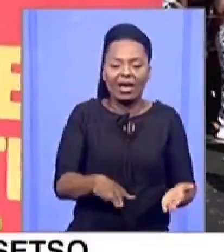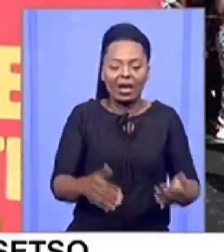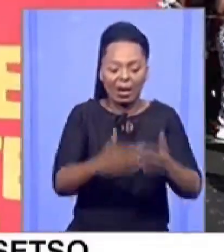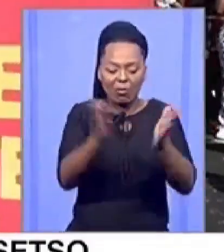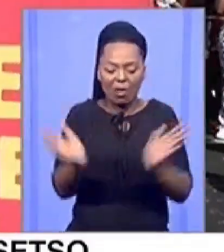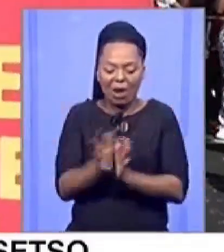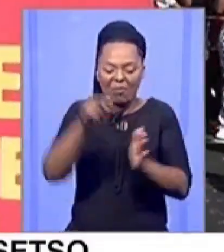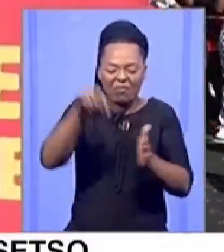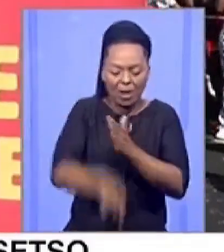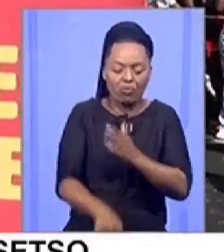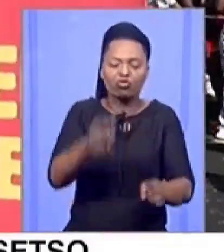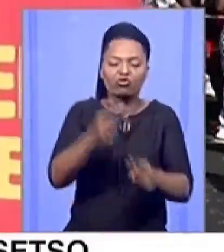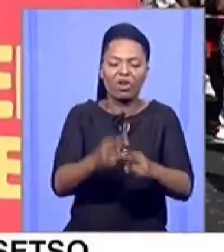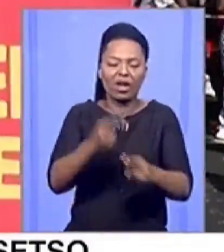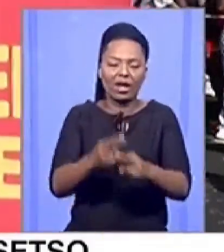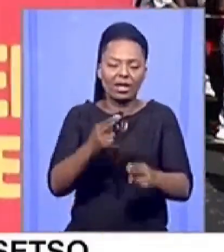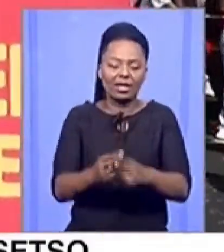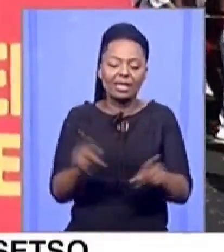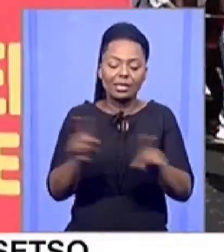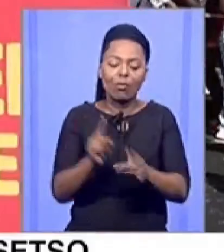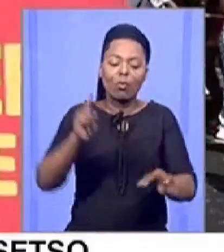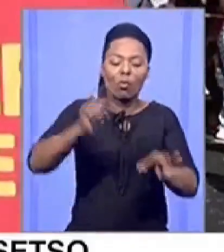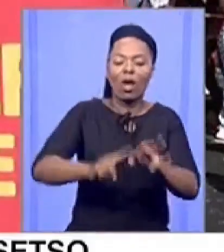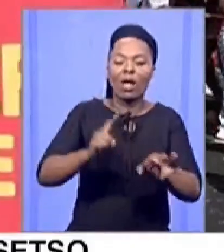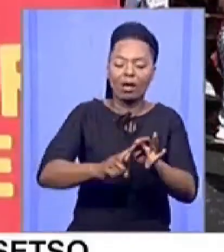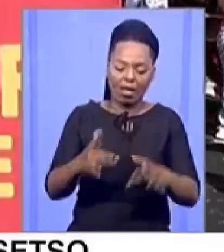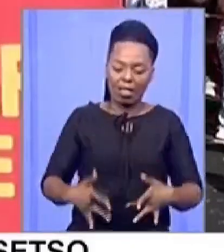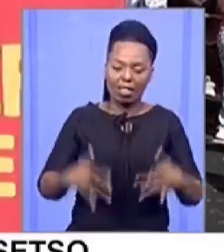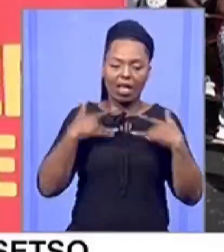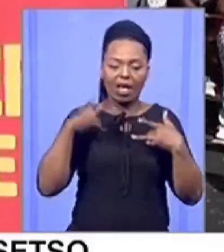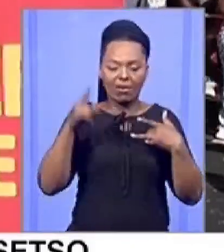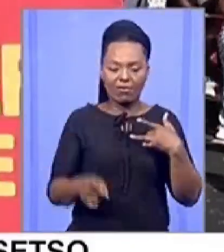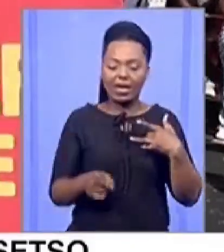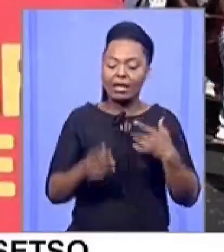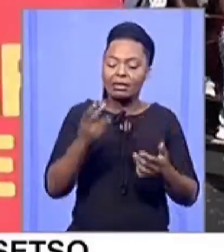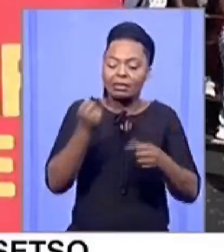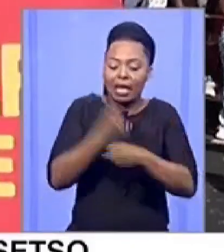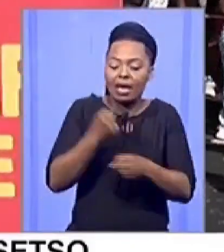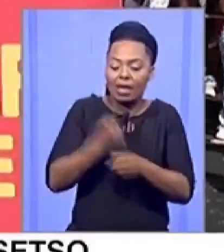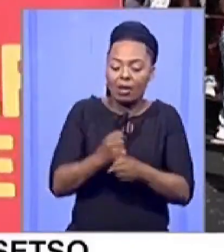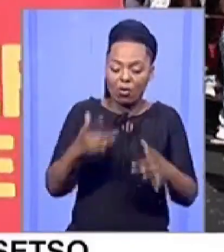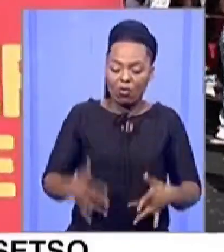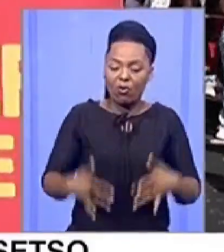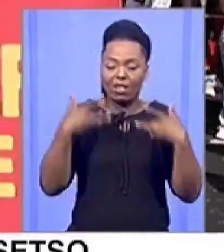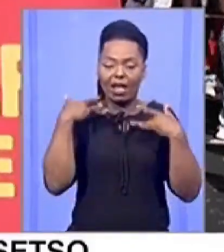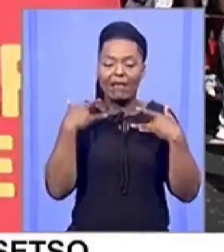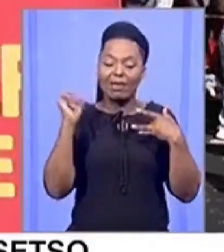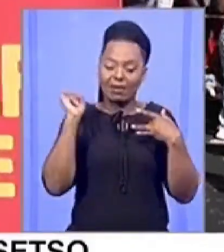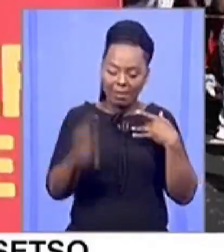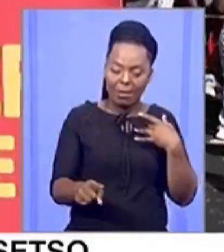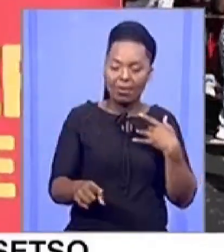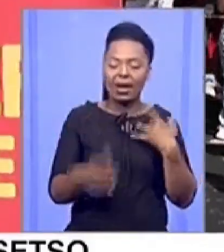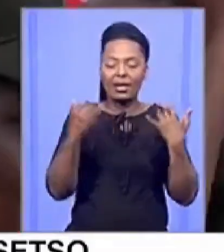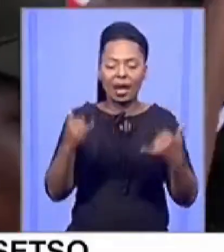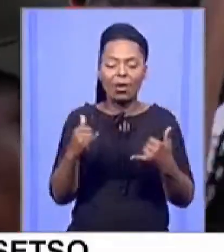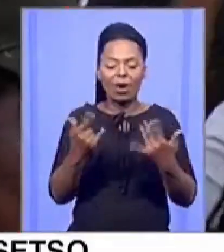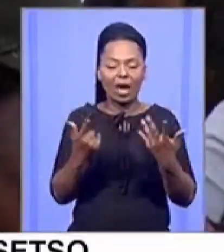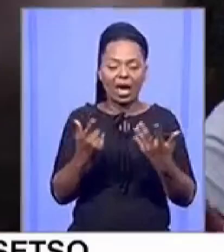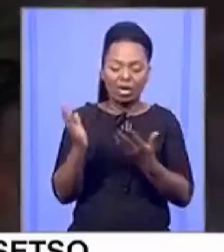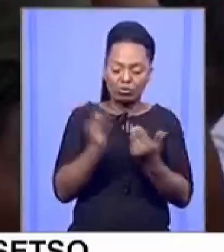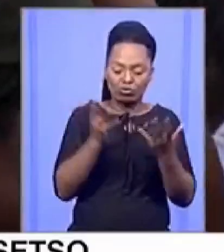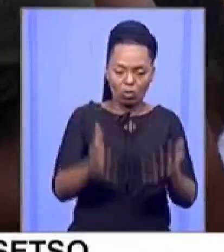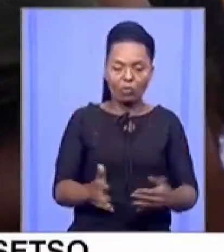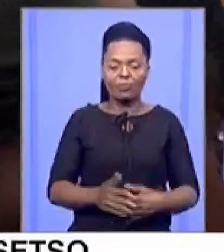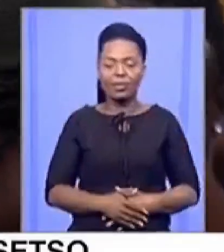toilets, and the quality of life, the standard of living is very expensive. Ho